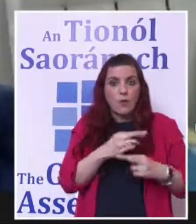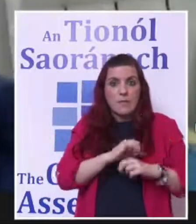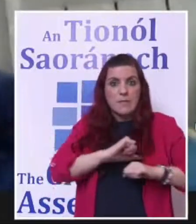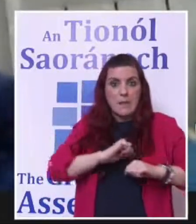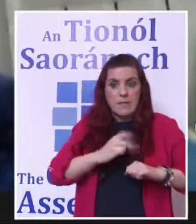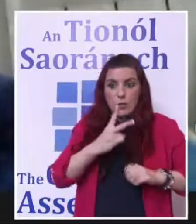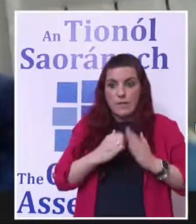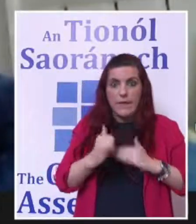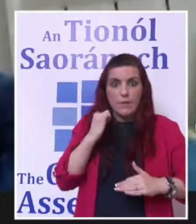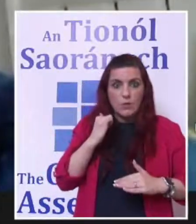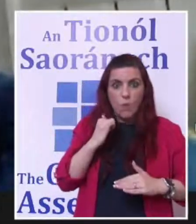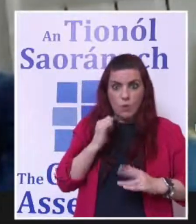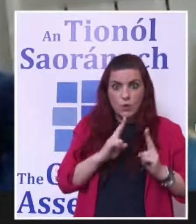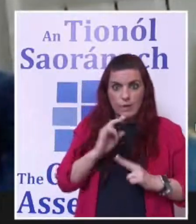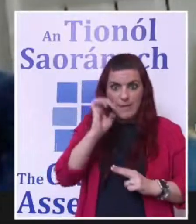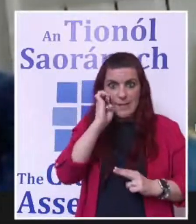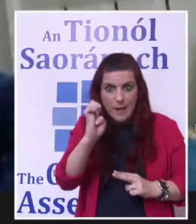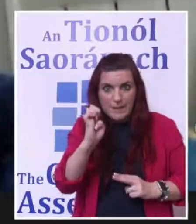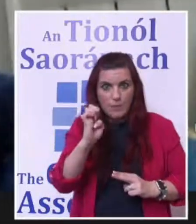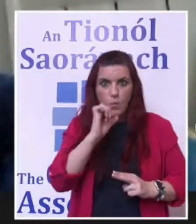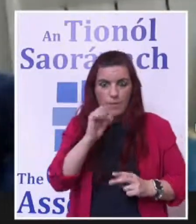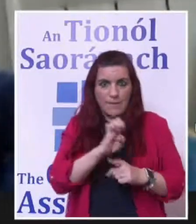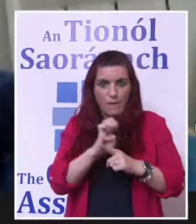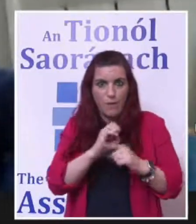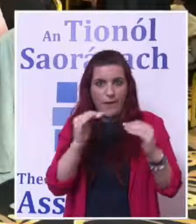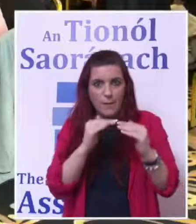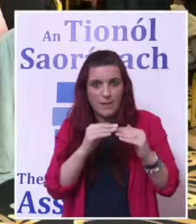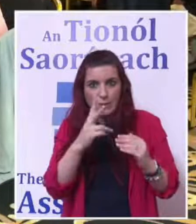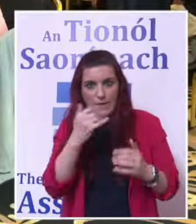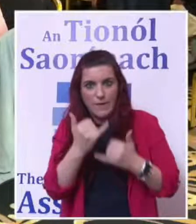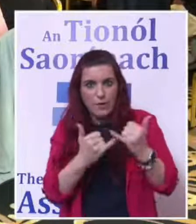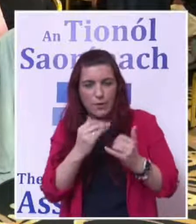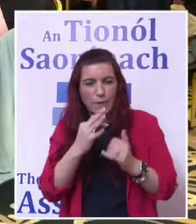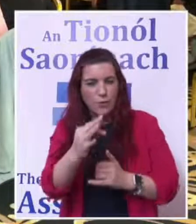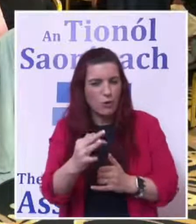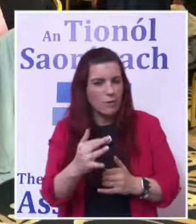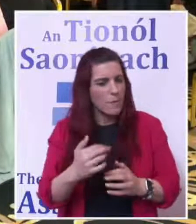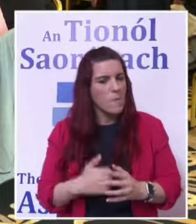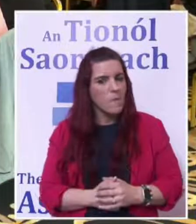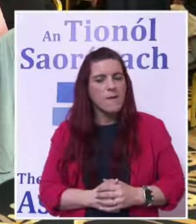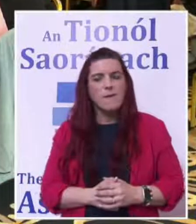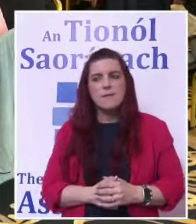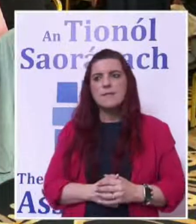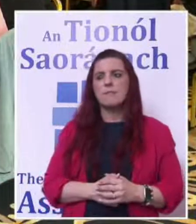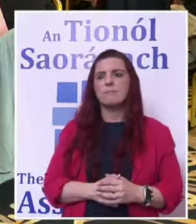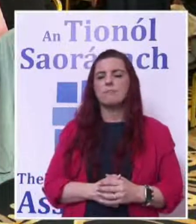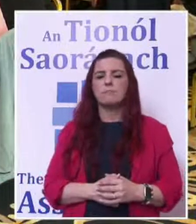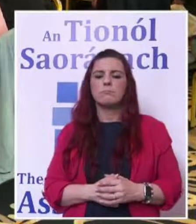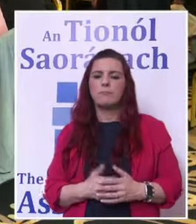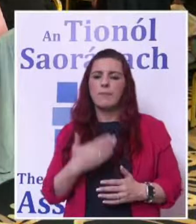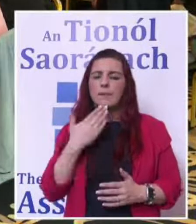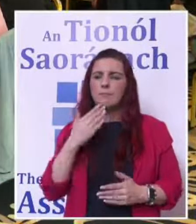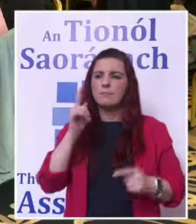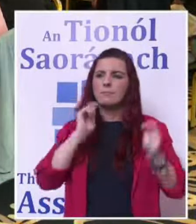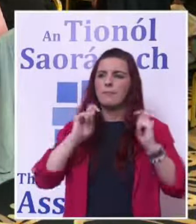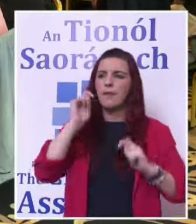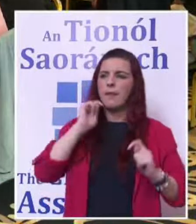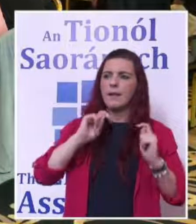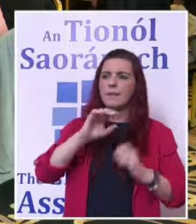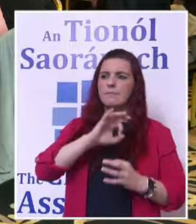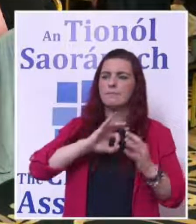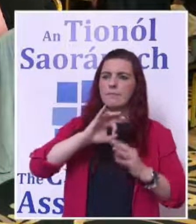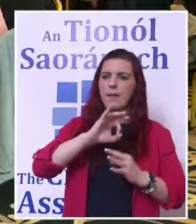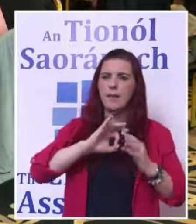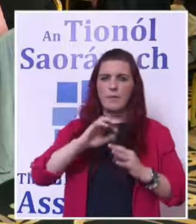expect of an assembly of that type. Thanks, Dr. Reardon. Thinking strategically is a really key